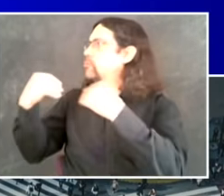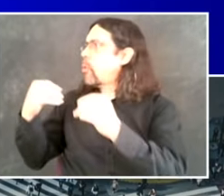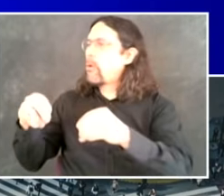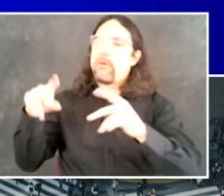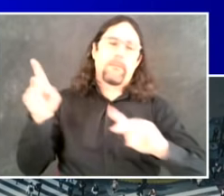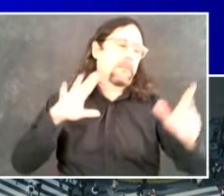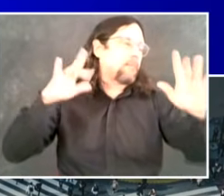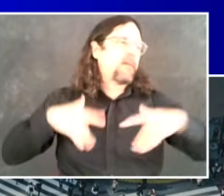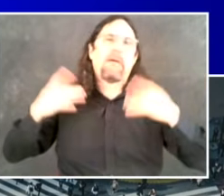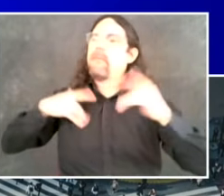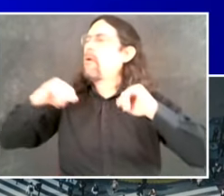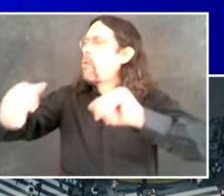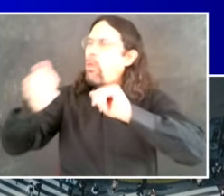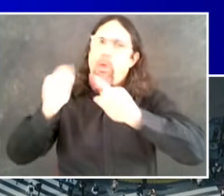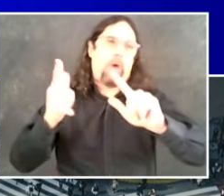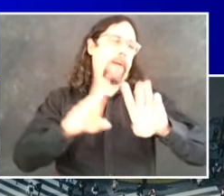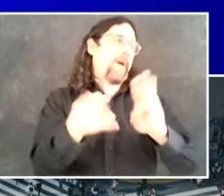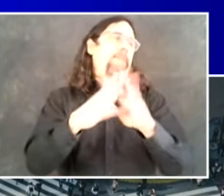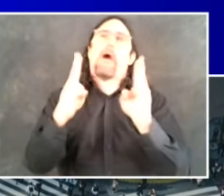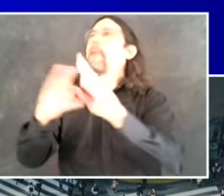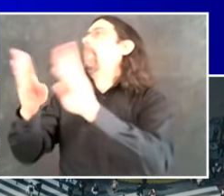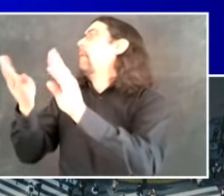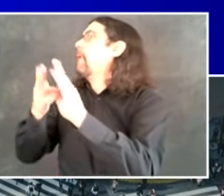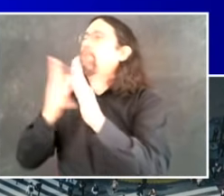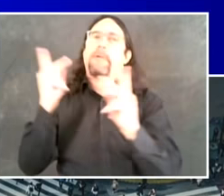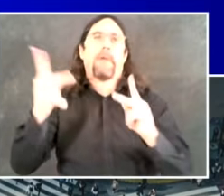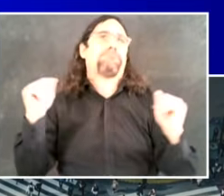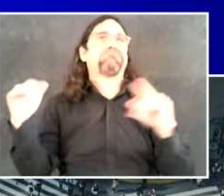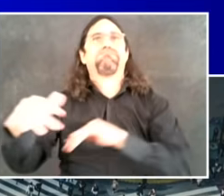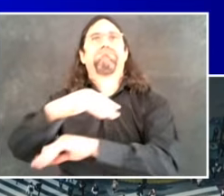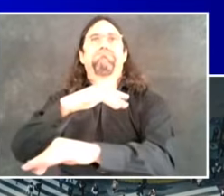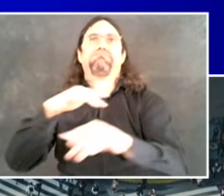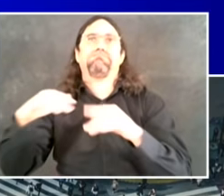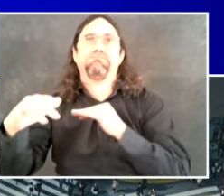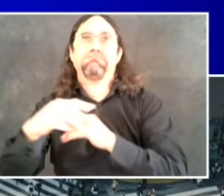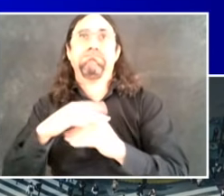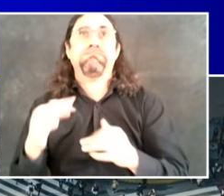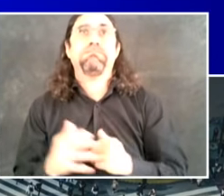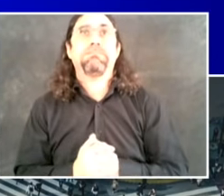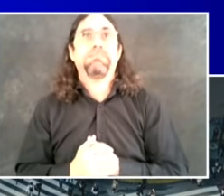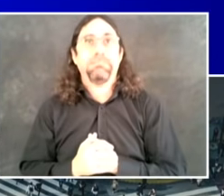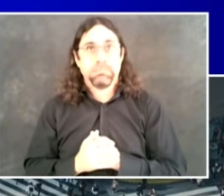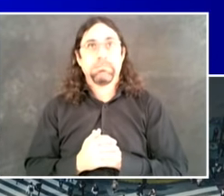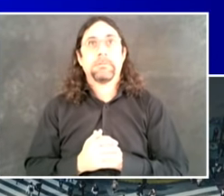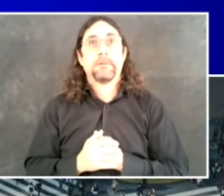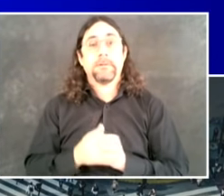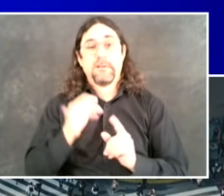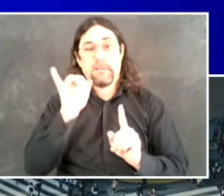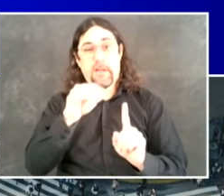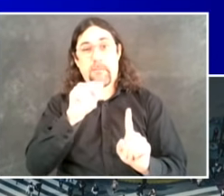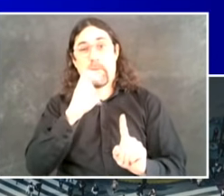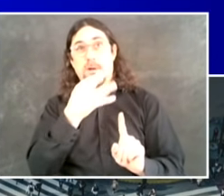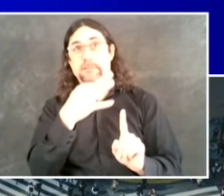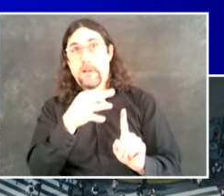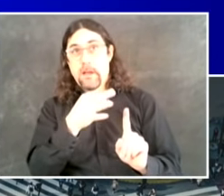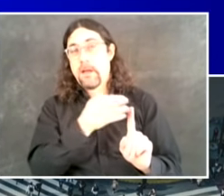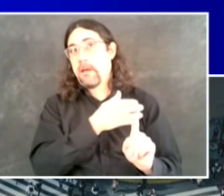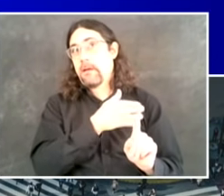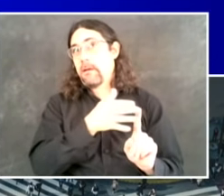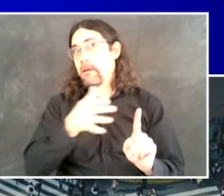26 days later, there was a surge in cases again in